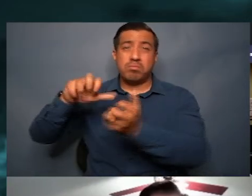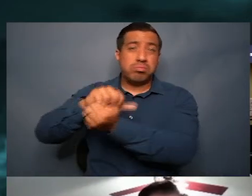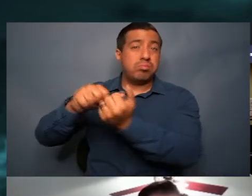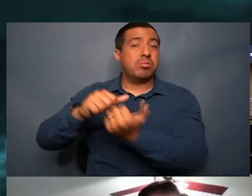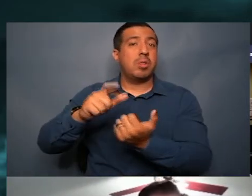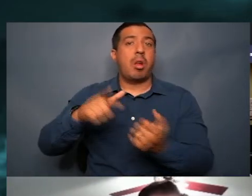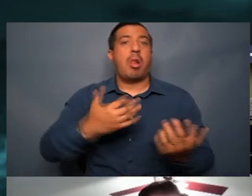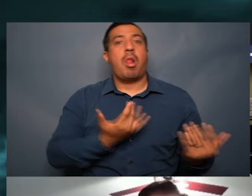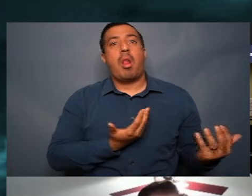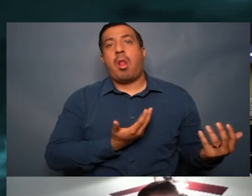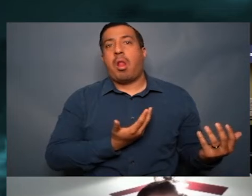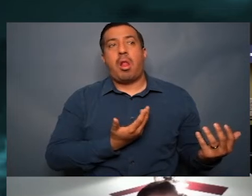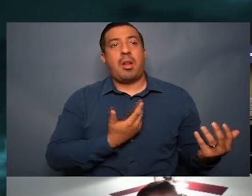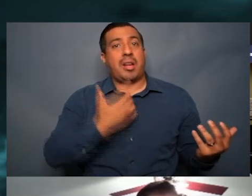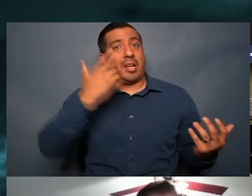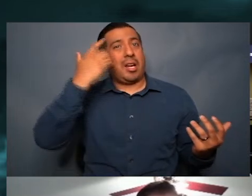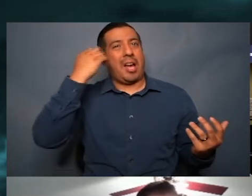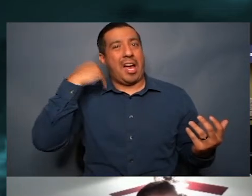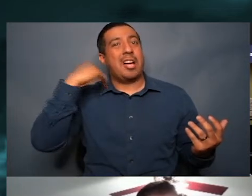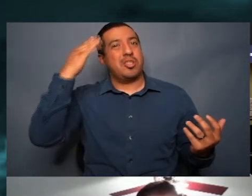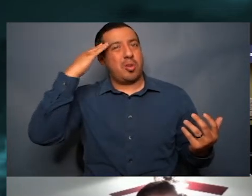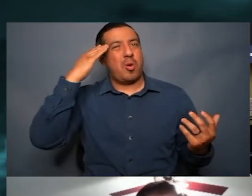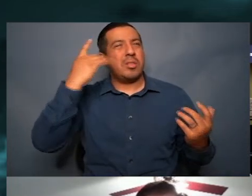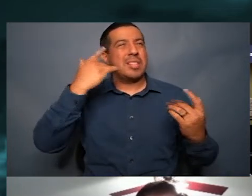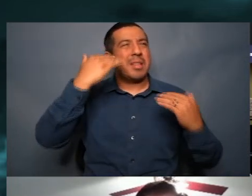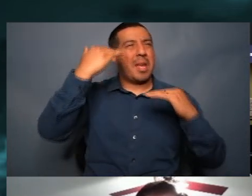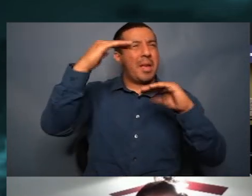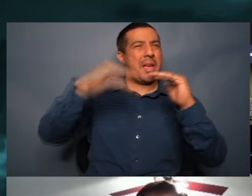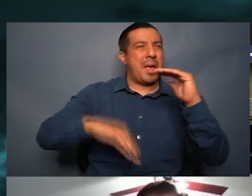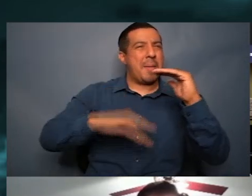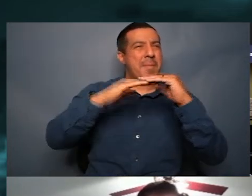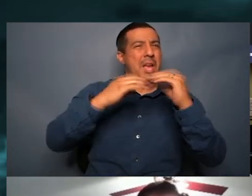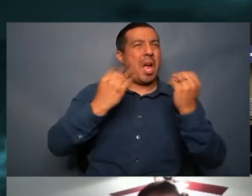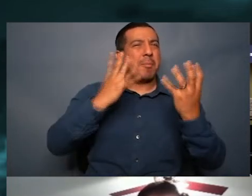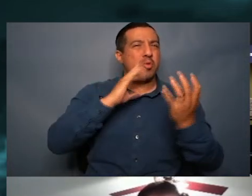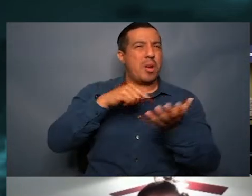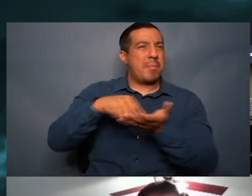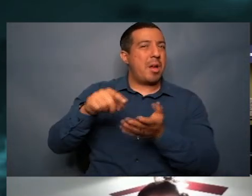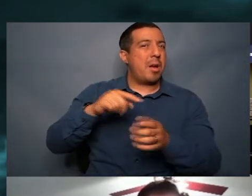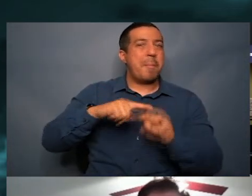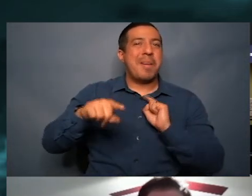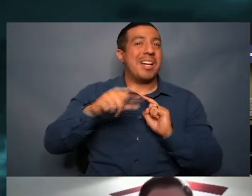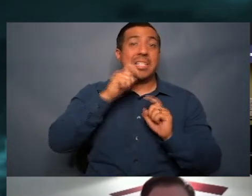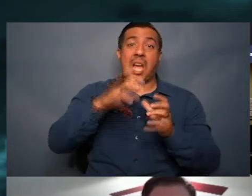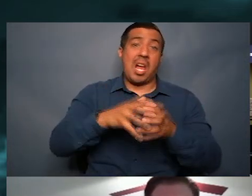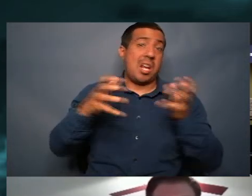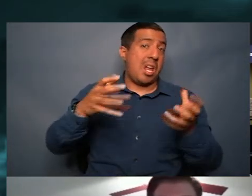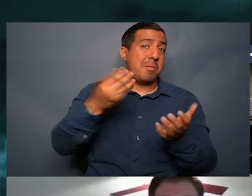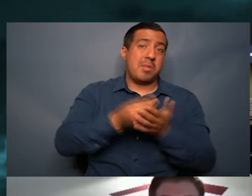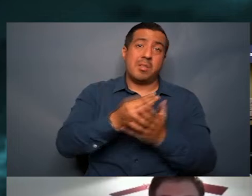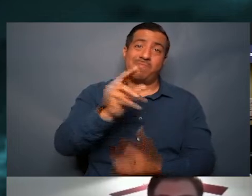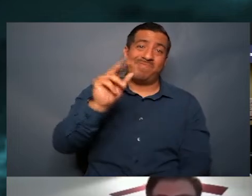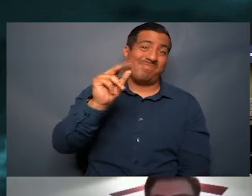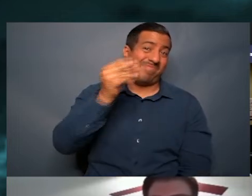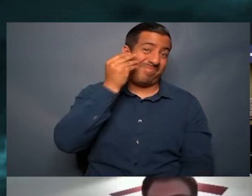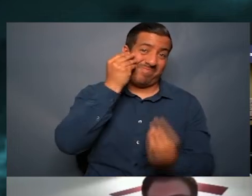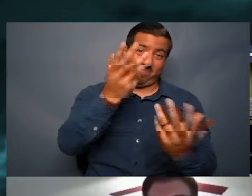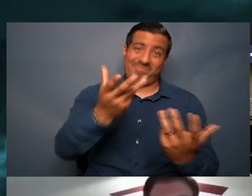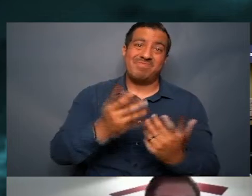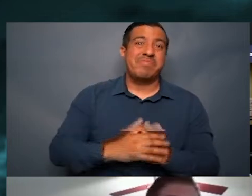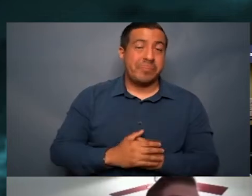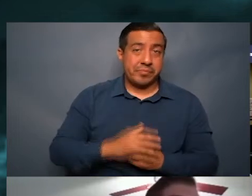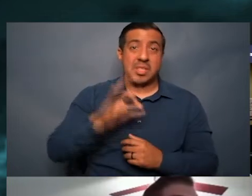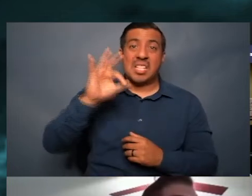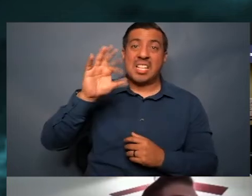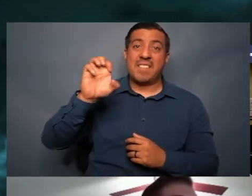There's a maximum threshold, and I don't have it off the top of my head, but it's not a lot. The money from the federal government that FEMA and the